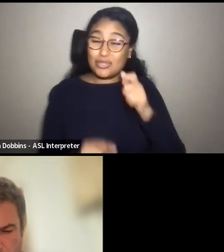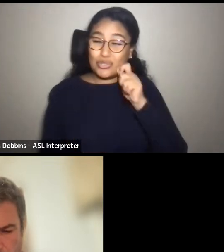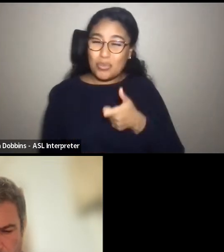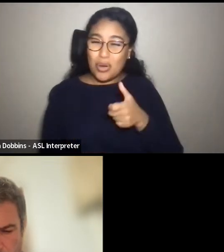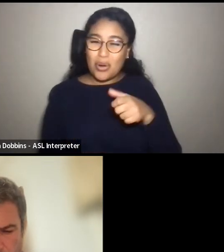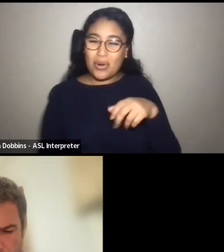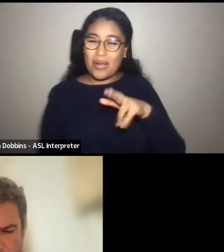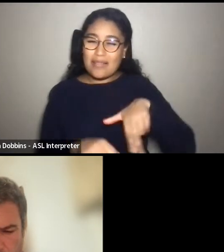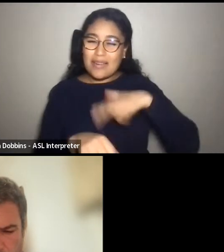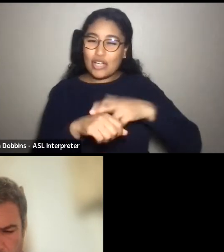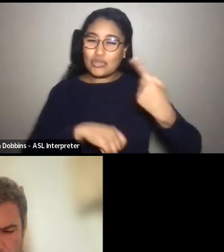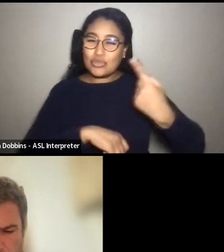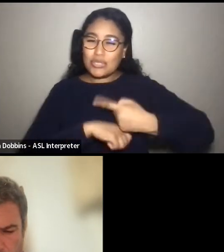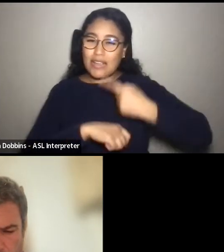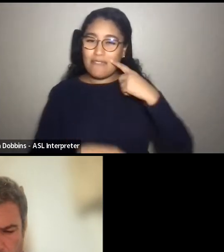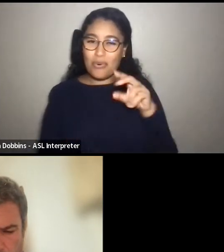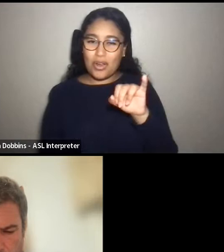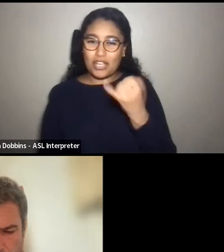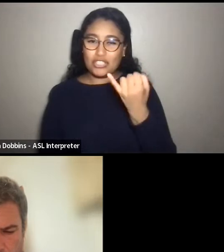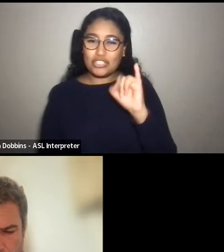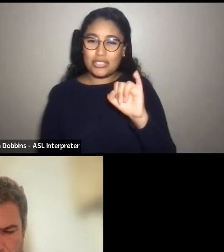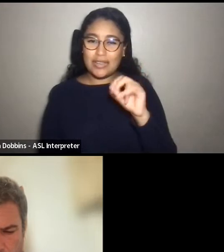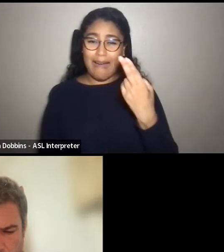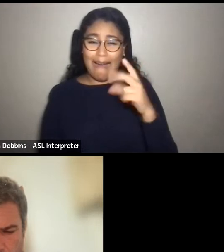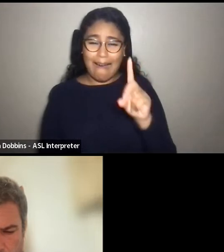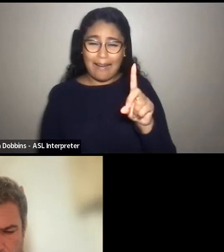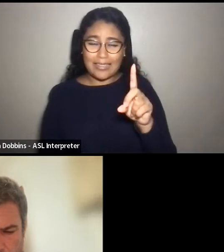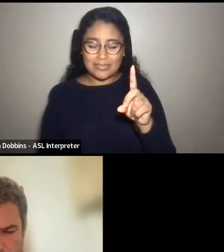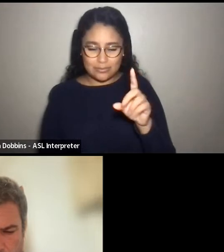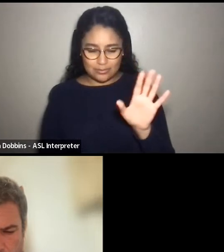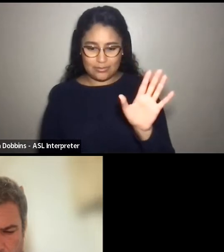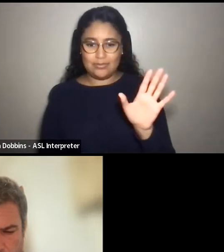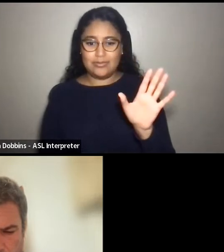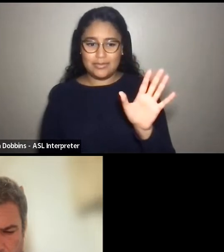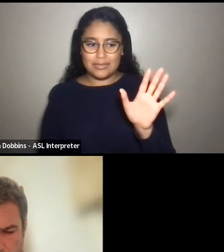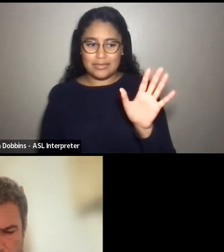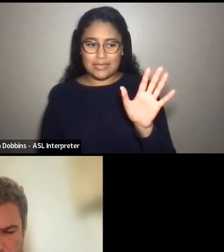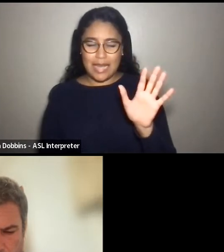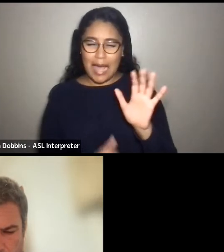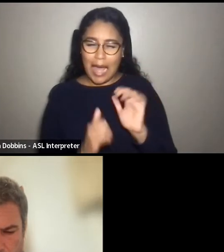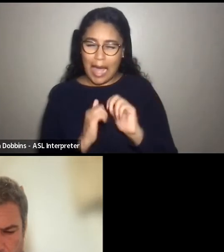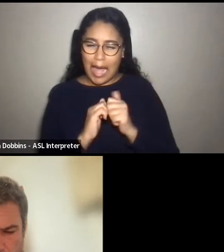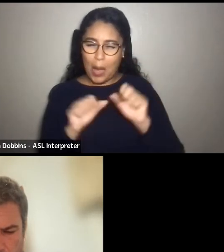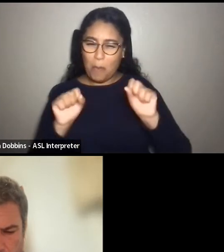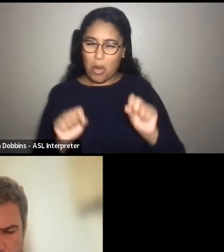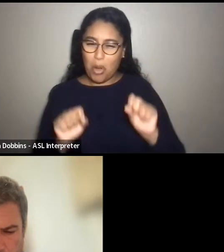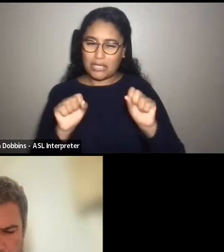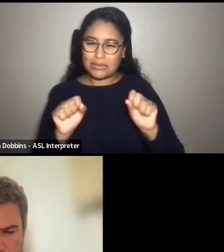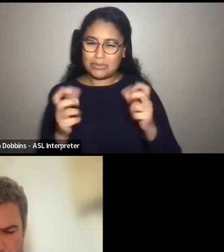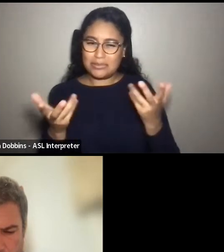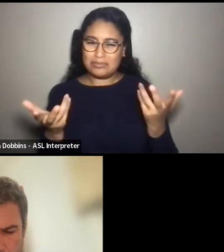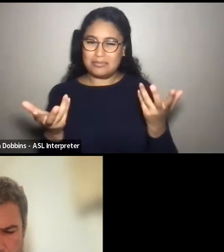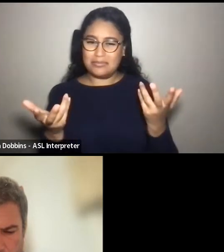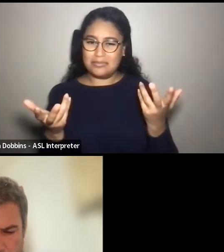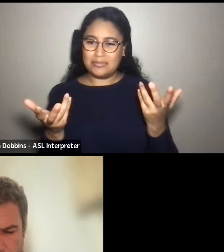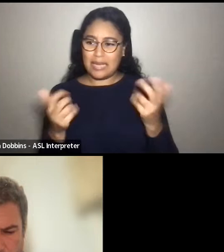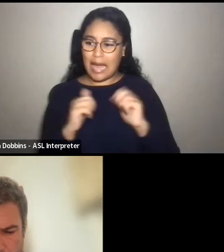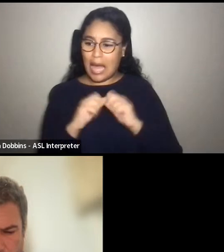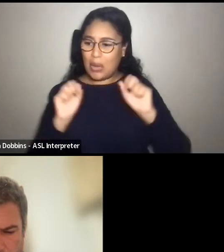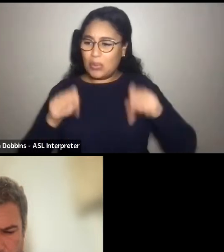jihad. I don't know how to wrap my brain around that. How is that possible? And how is that possible here?